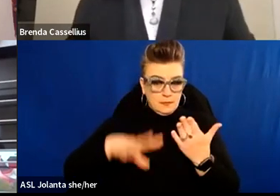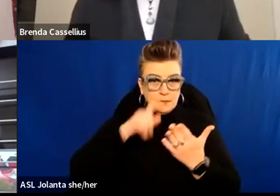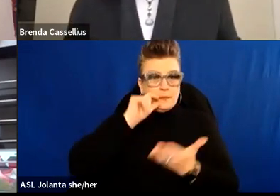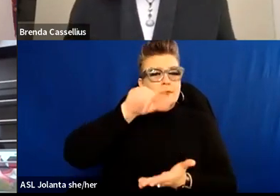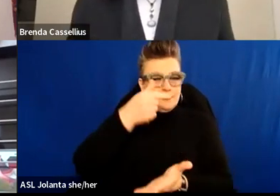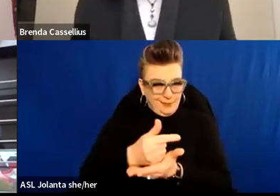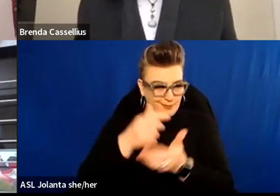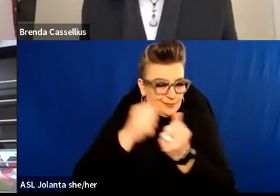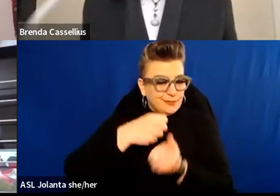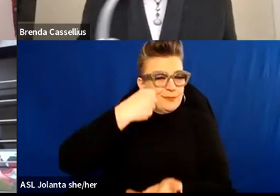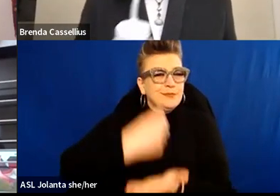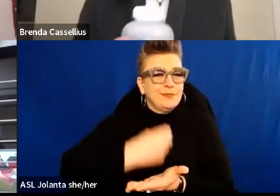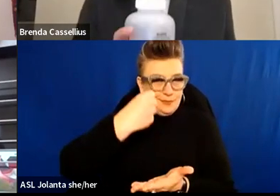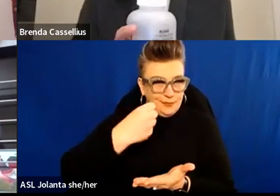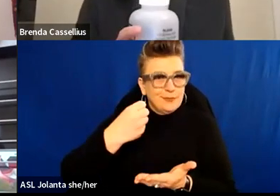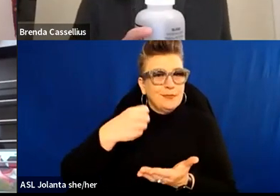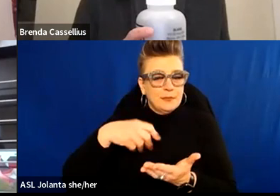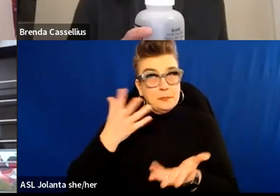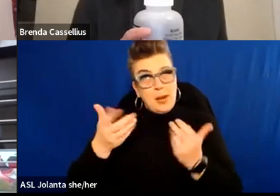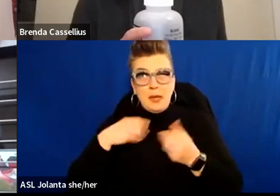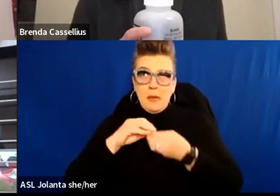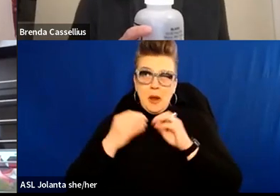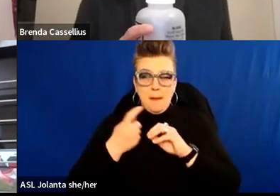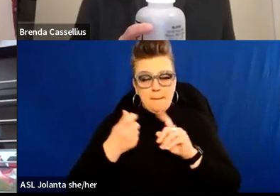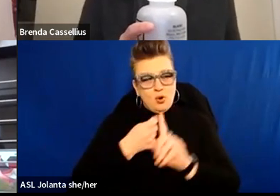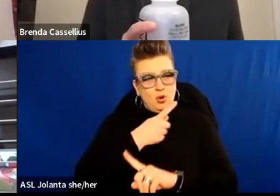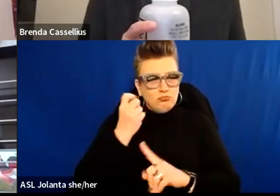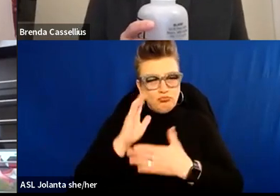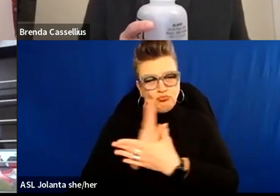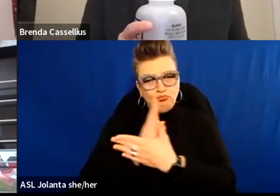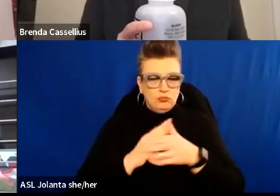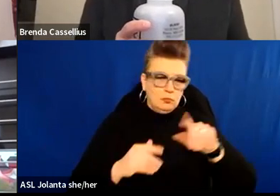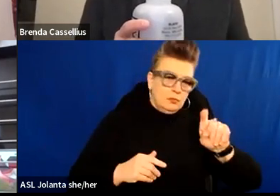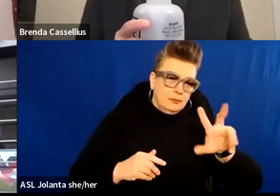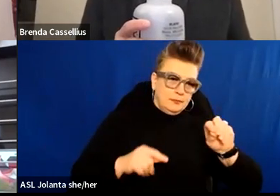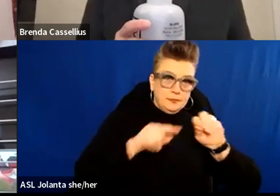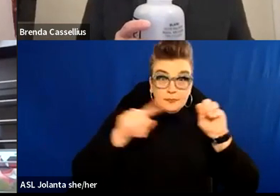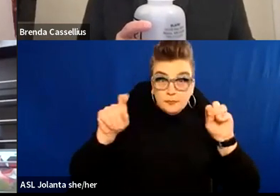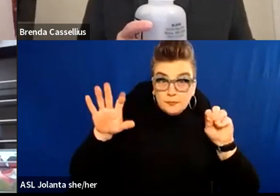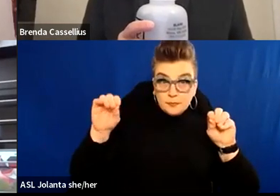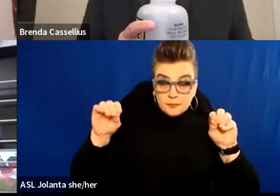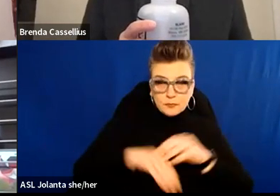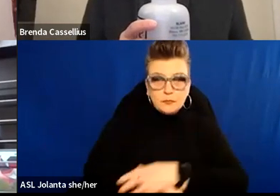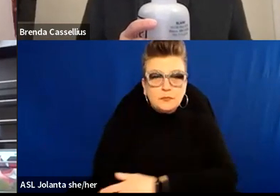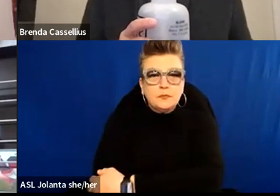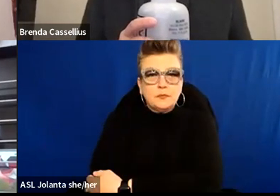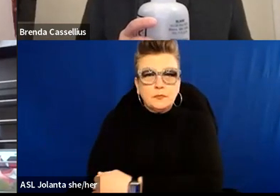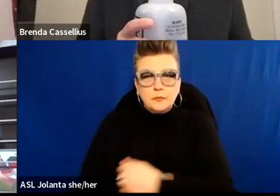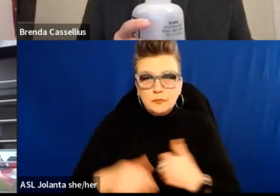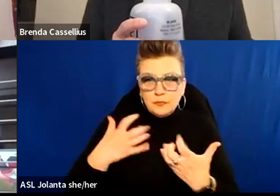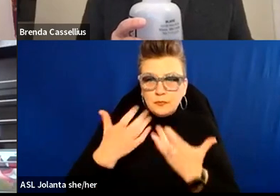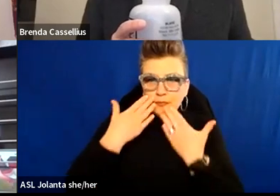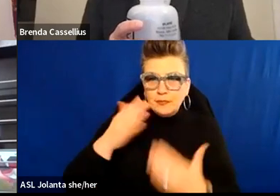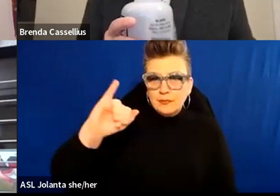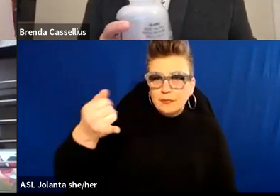biology i may be a little off of my numbers but that's generally the sort of range that we're talking about and i want to thank julie calderon